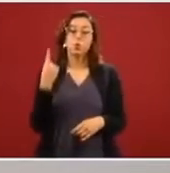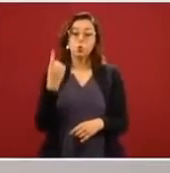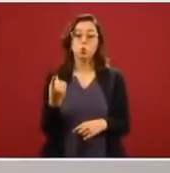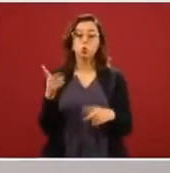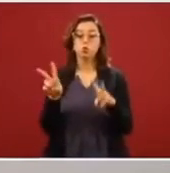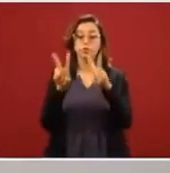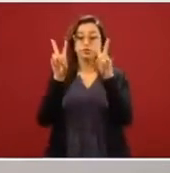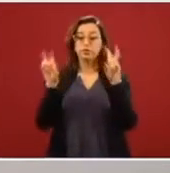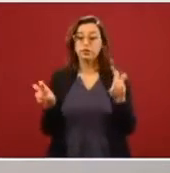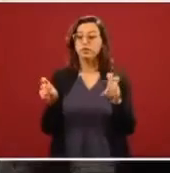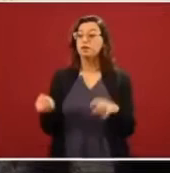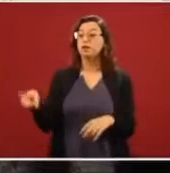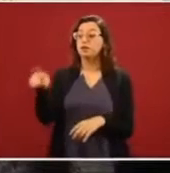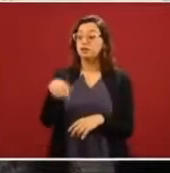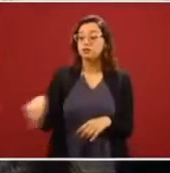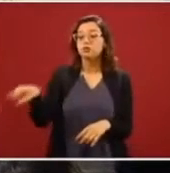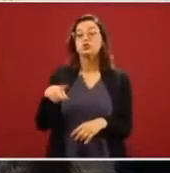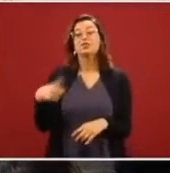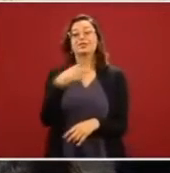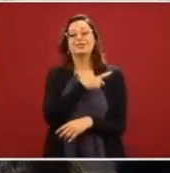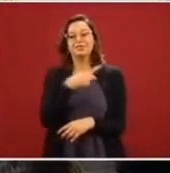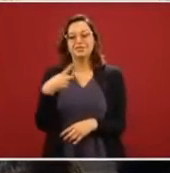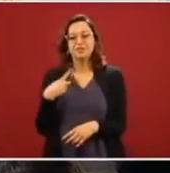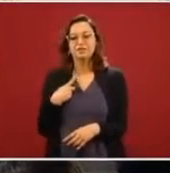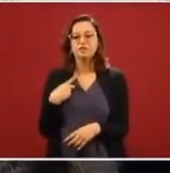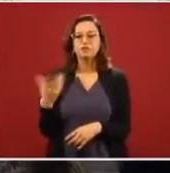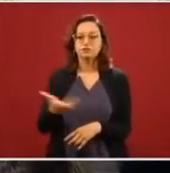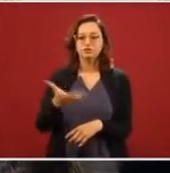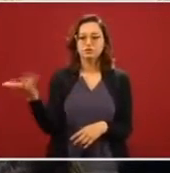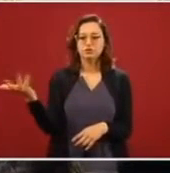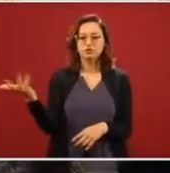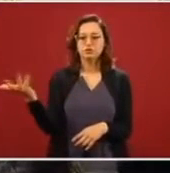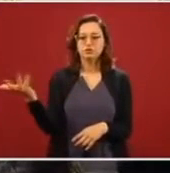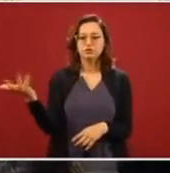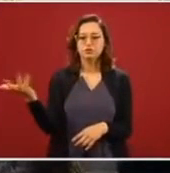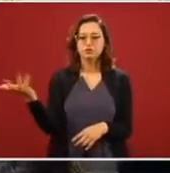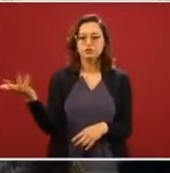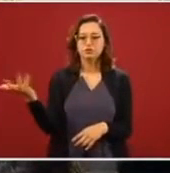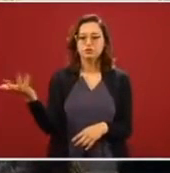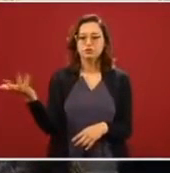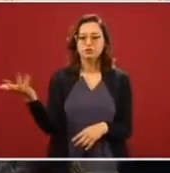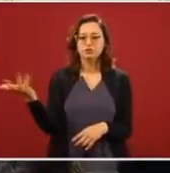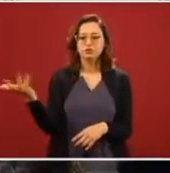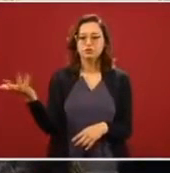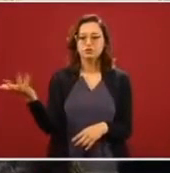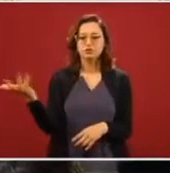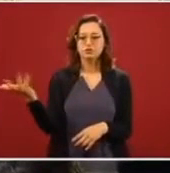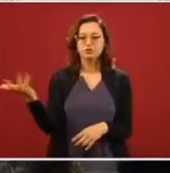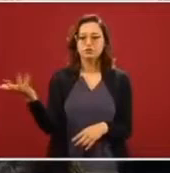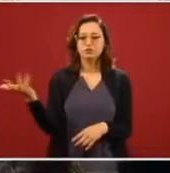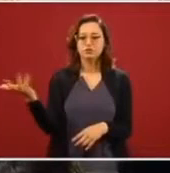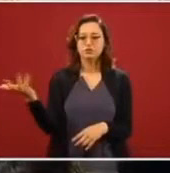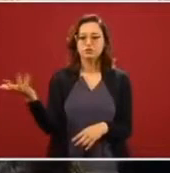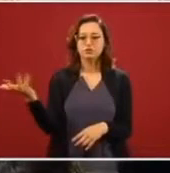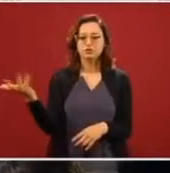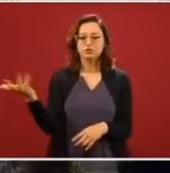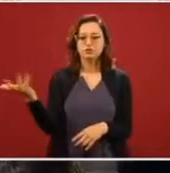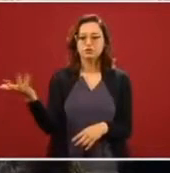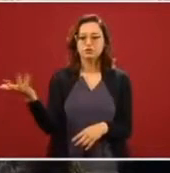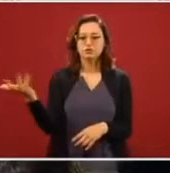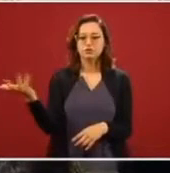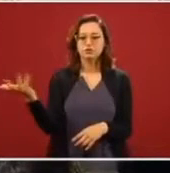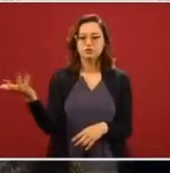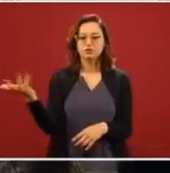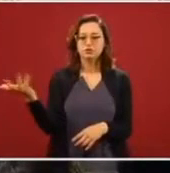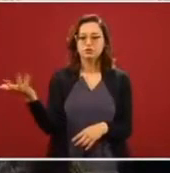y que ojalá decidan de manera clara and that we hope they will decide in a